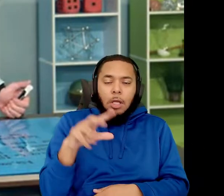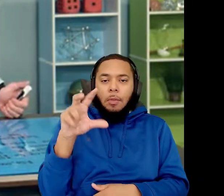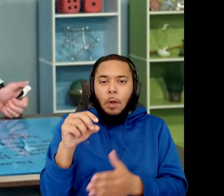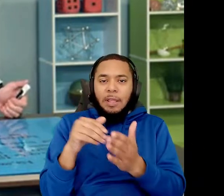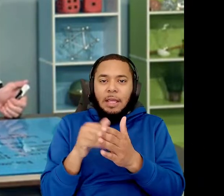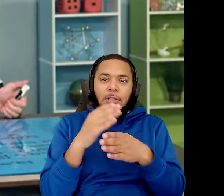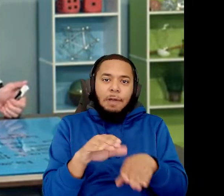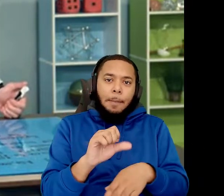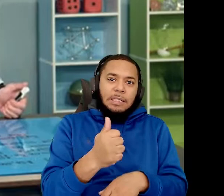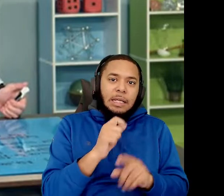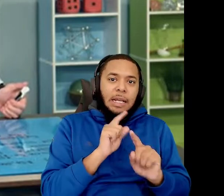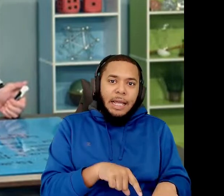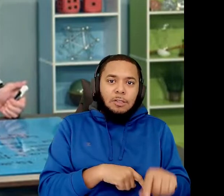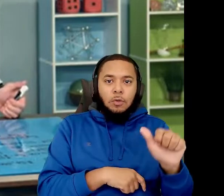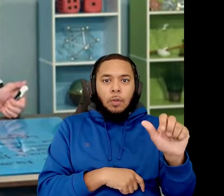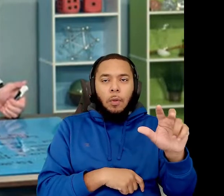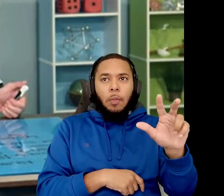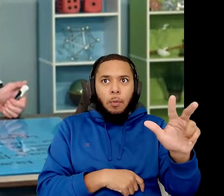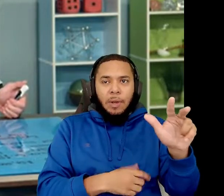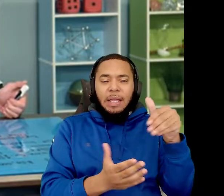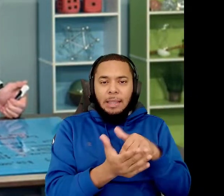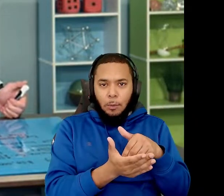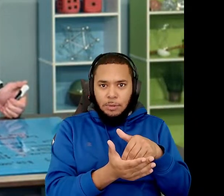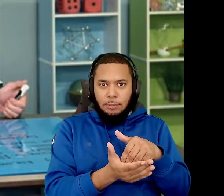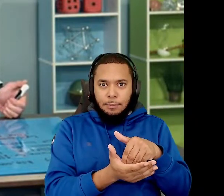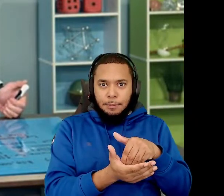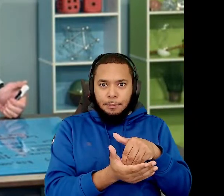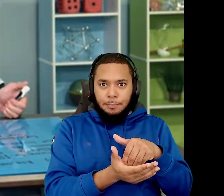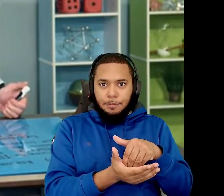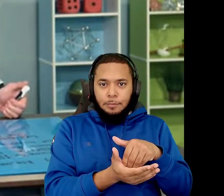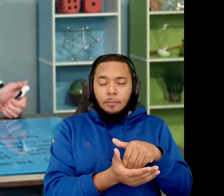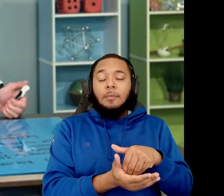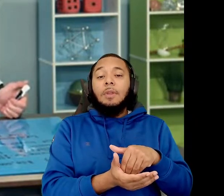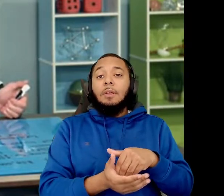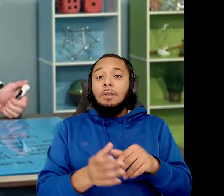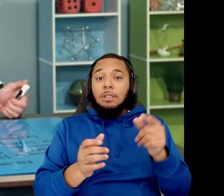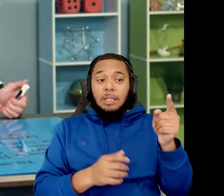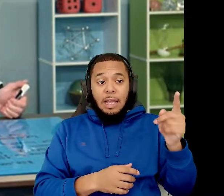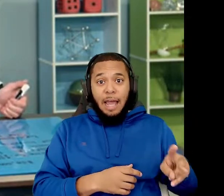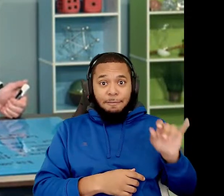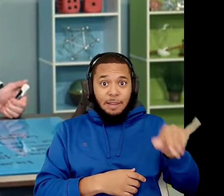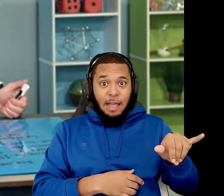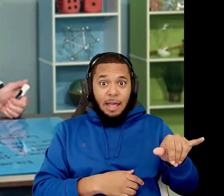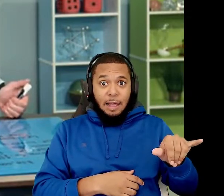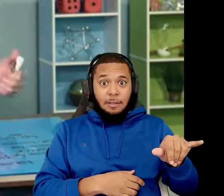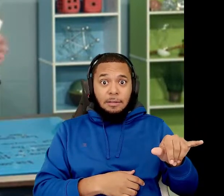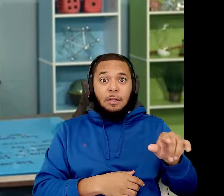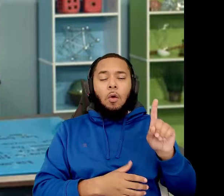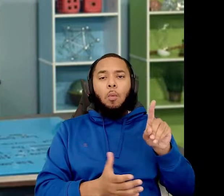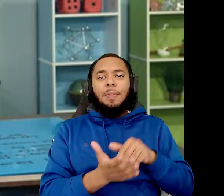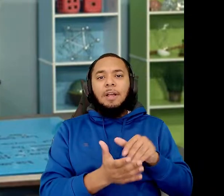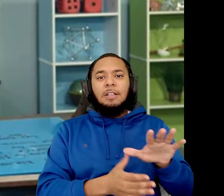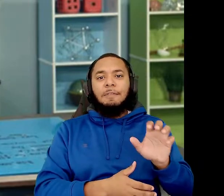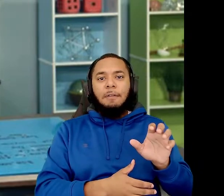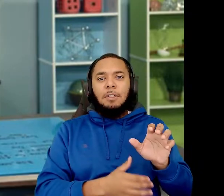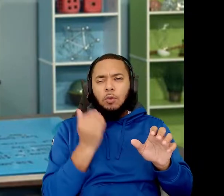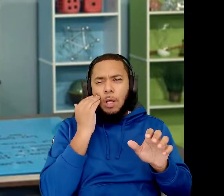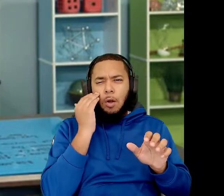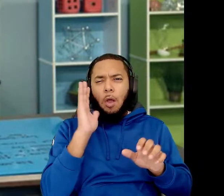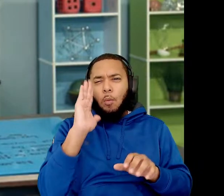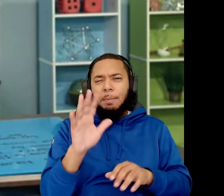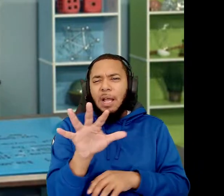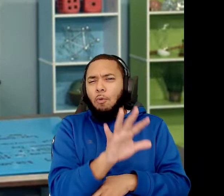is 3,000. And so half of that would be $1,500. And so I know it's going to be